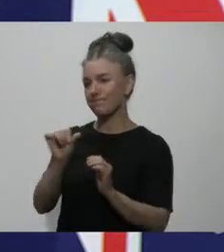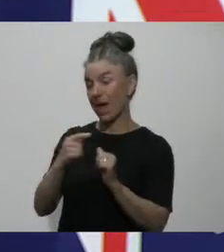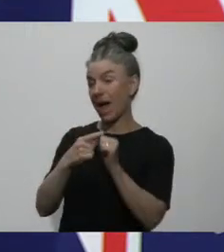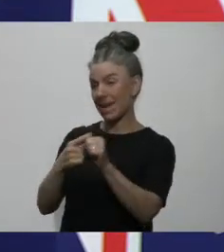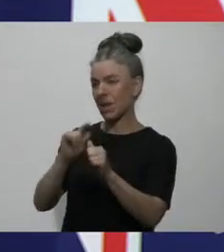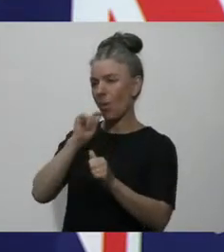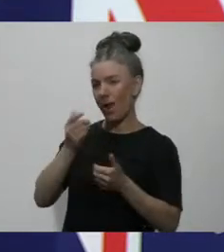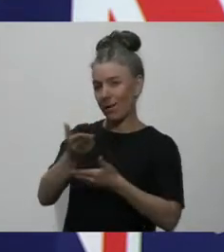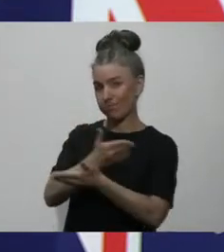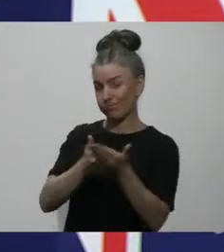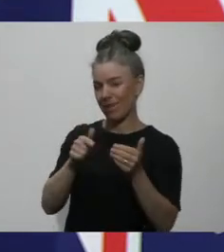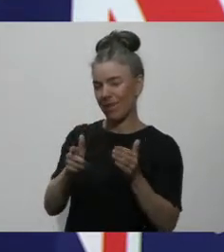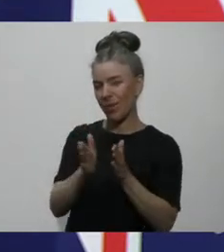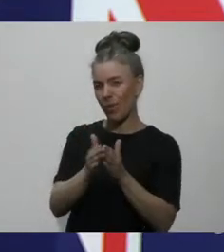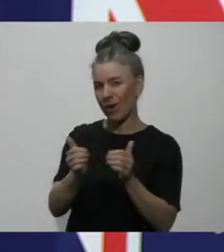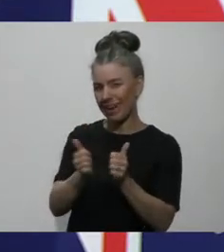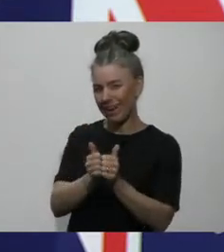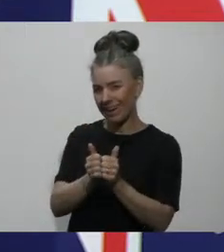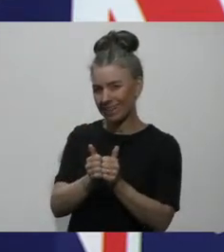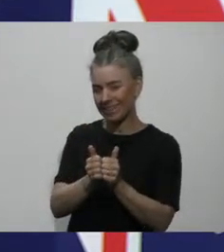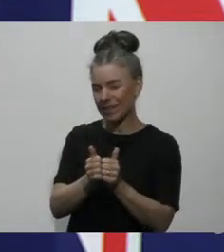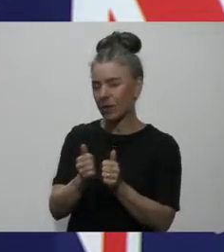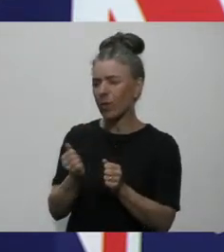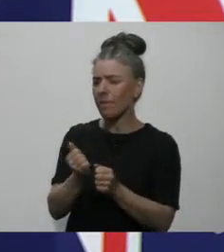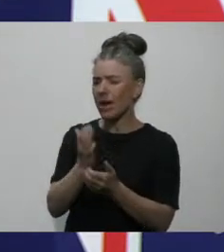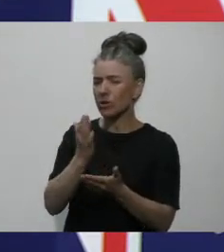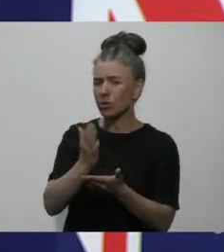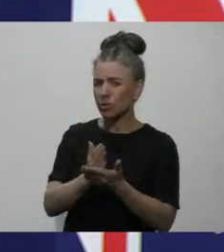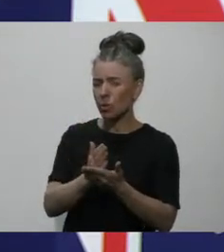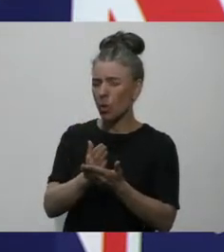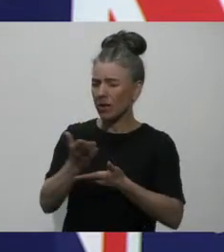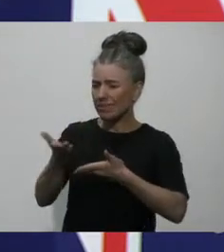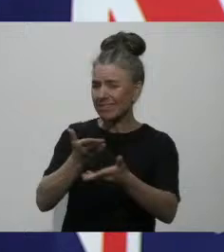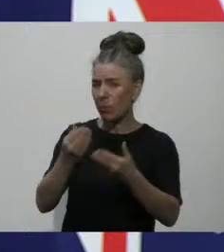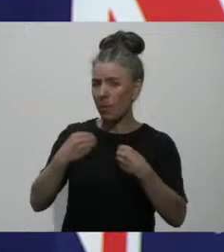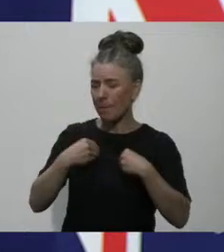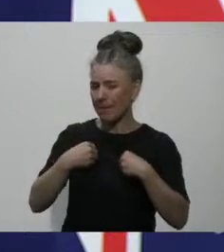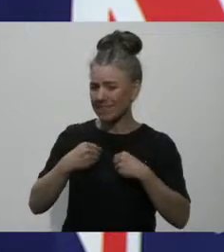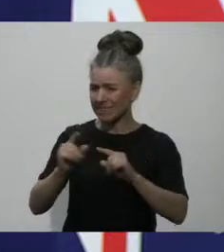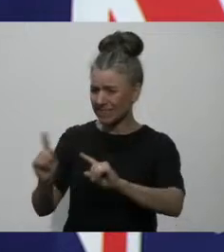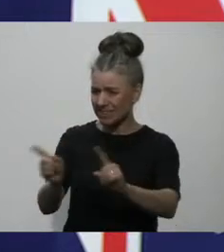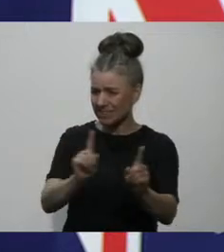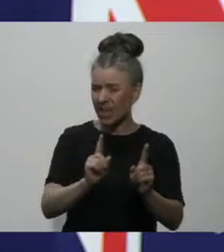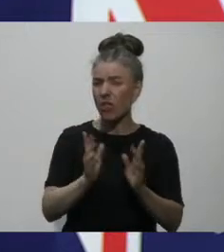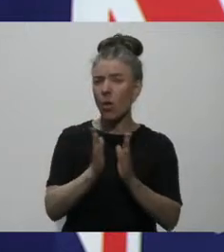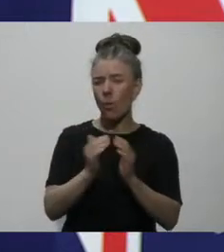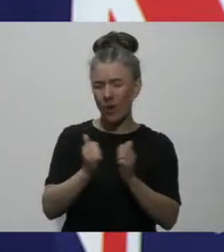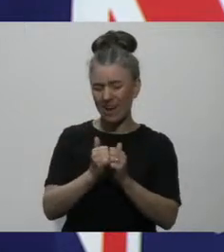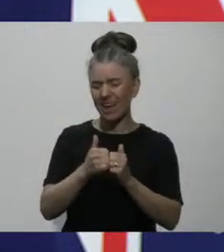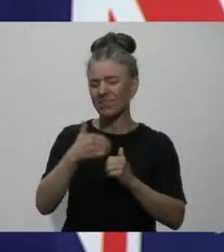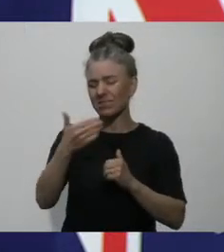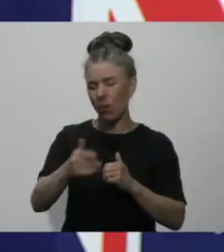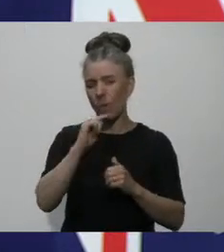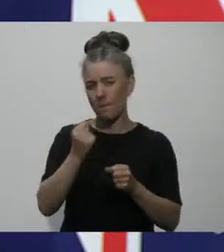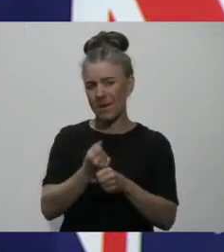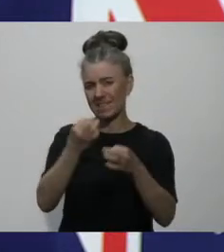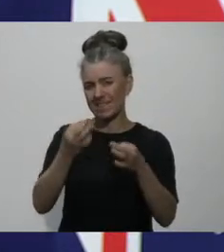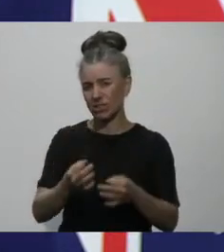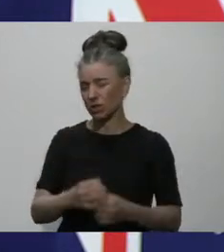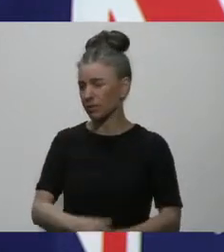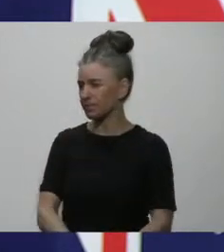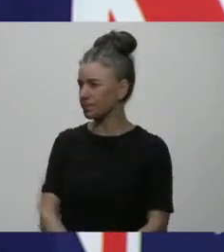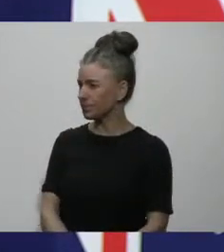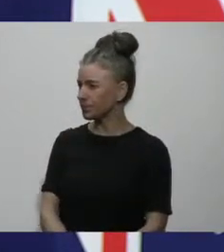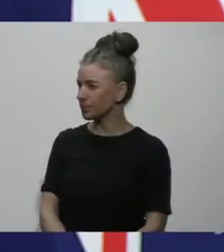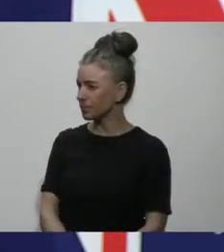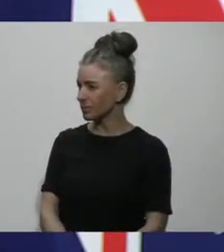that we're reflecting the experience that businesses are having, and we'll take a little bit of time over the weekend to decide on that. Do you expect the